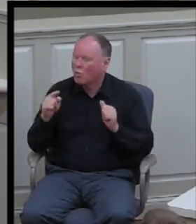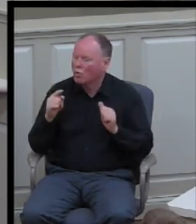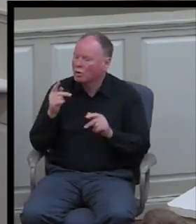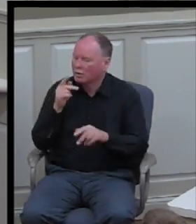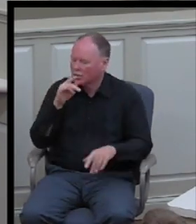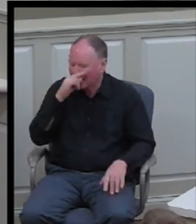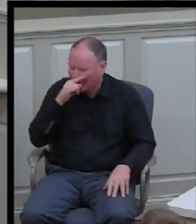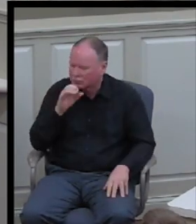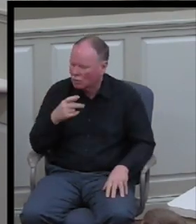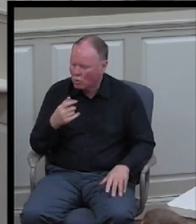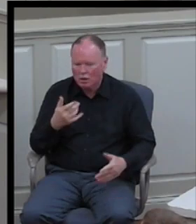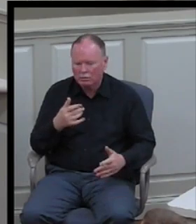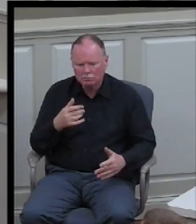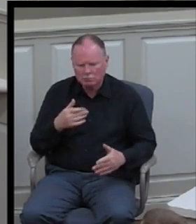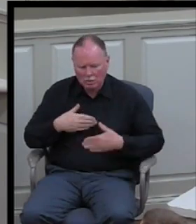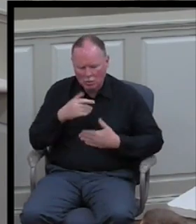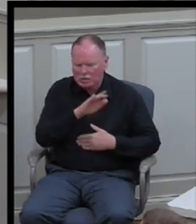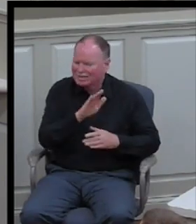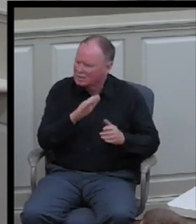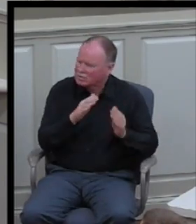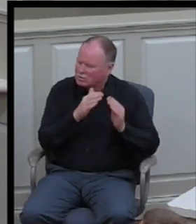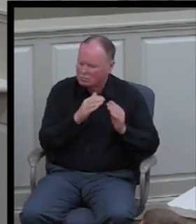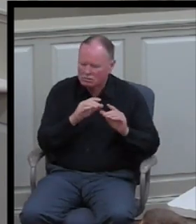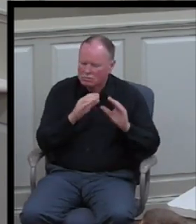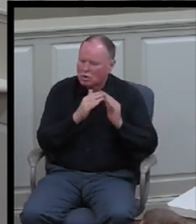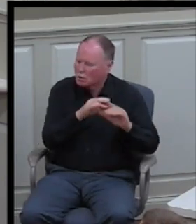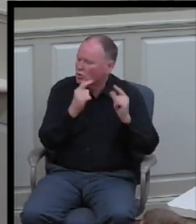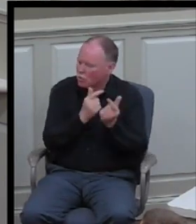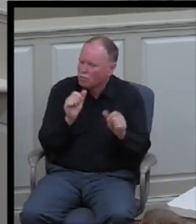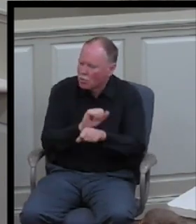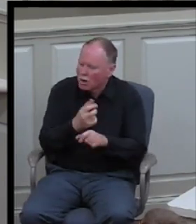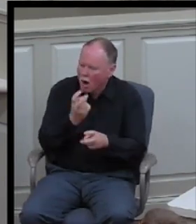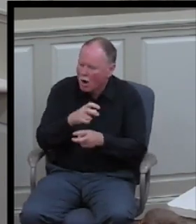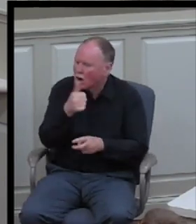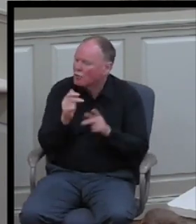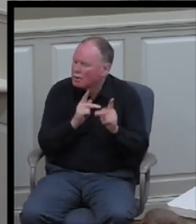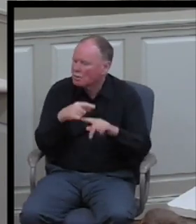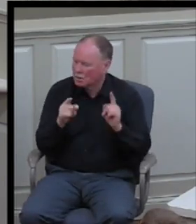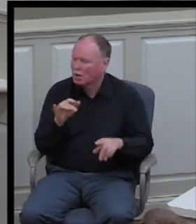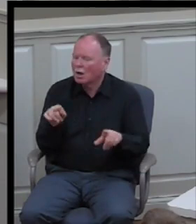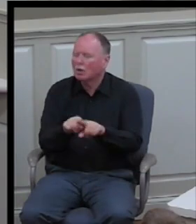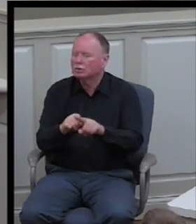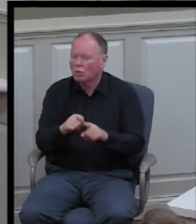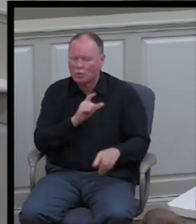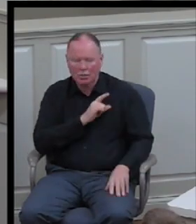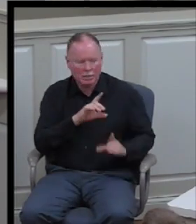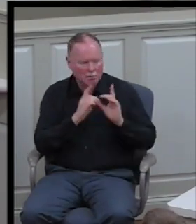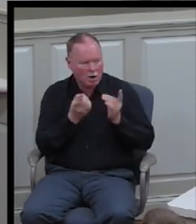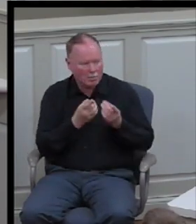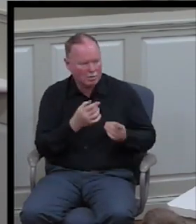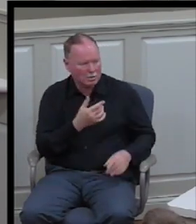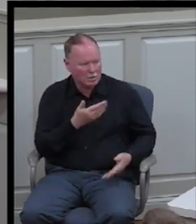this community does regularly, and that's works hard for other people. But in addition, I let the police department get